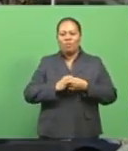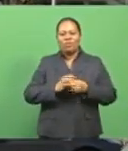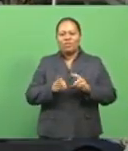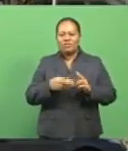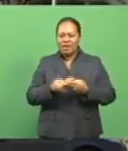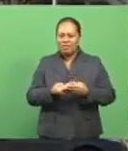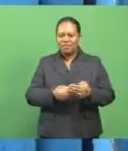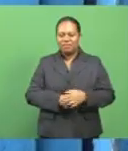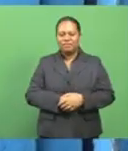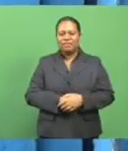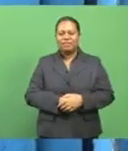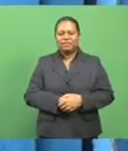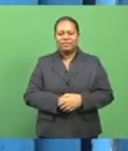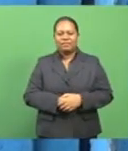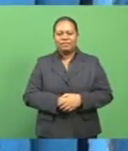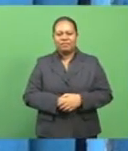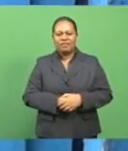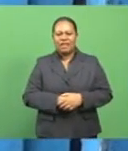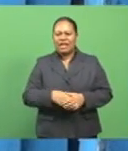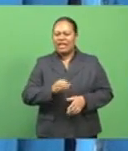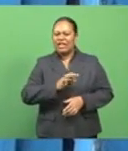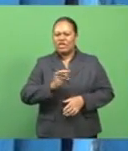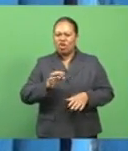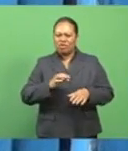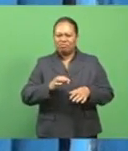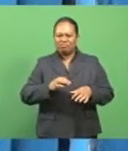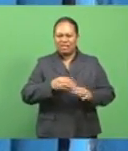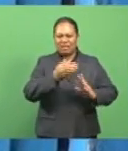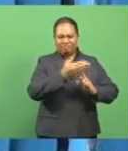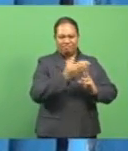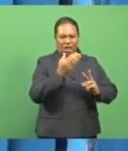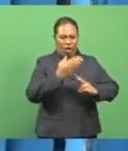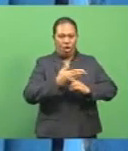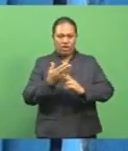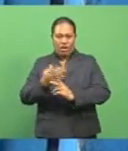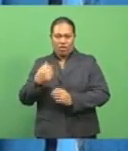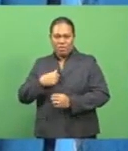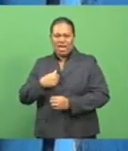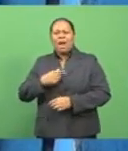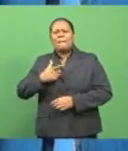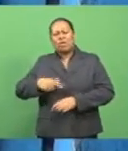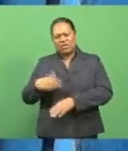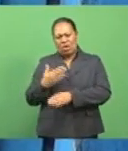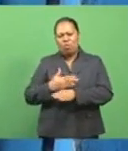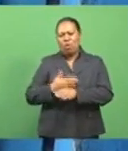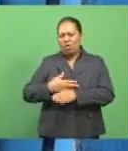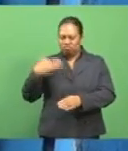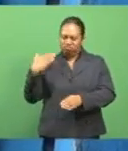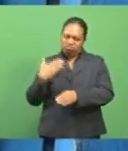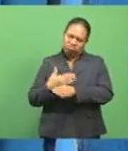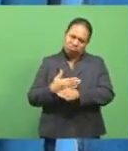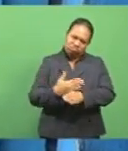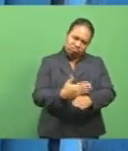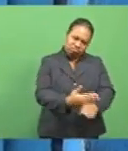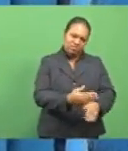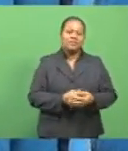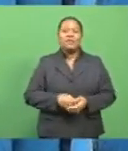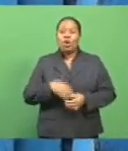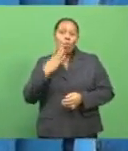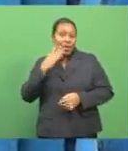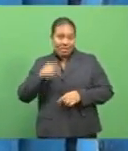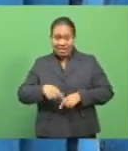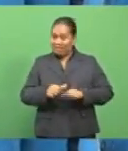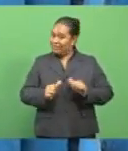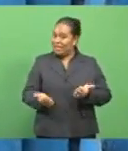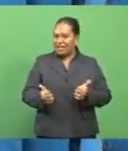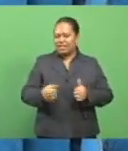well. It has not been a lockdown for me, I would say, because I've been working all this while, and once all is over, I